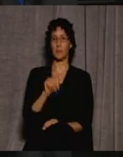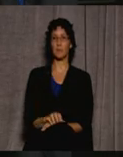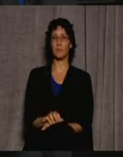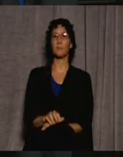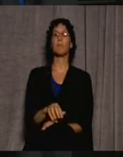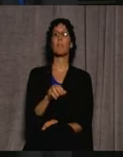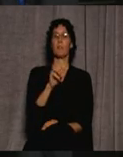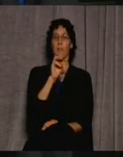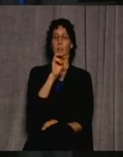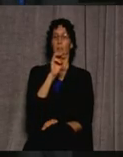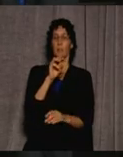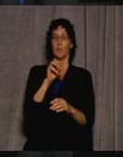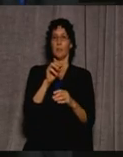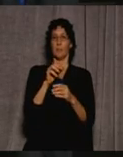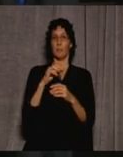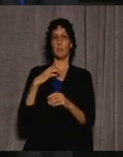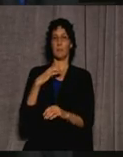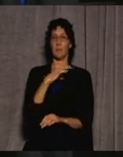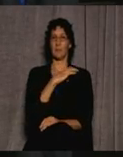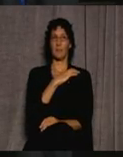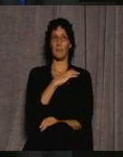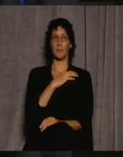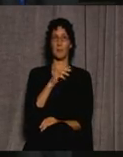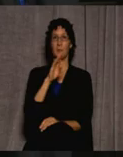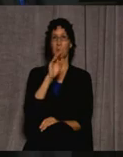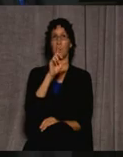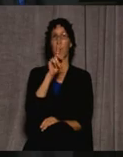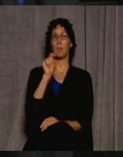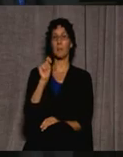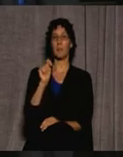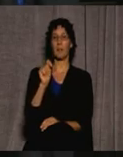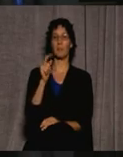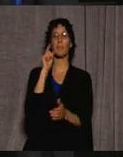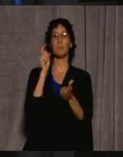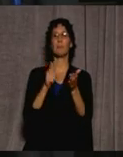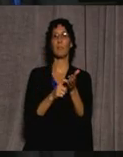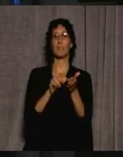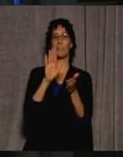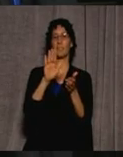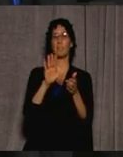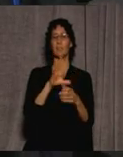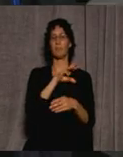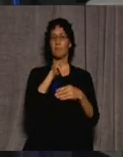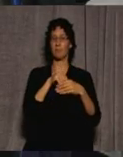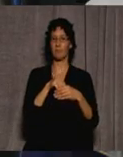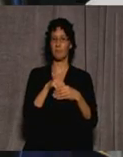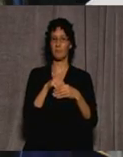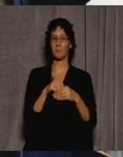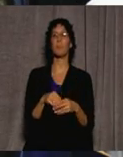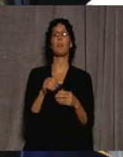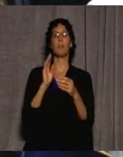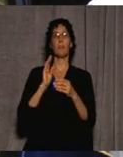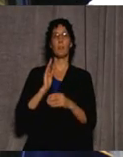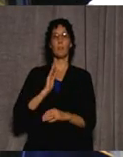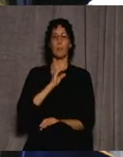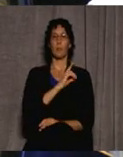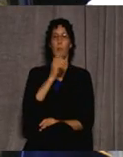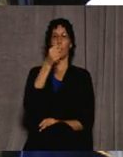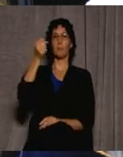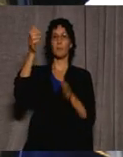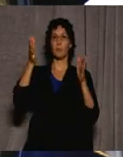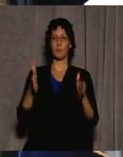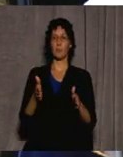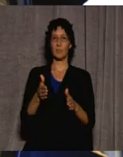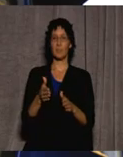your district, your state, and your country, the Board of Trustees of Nova Southeastern University is proud to